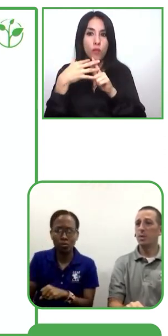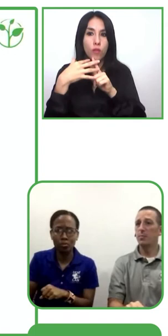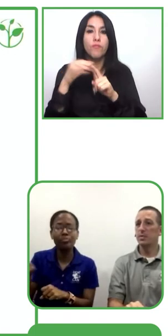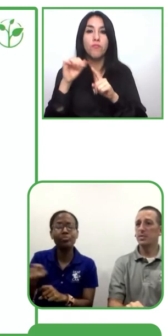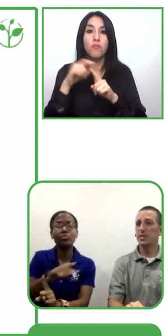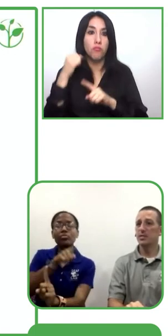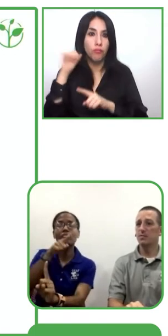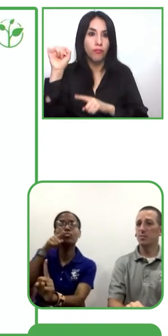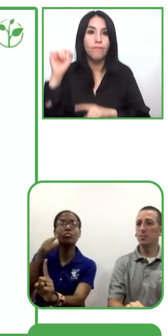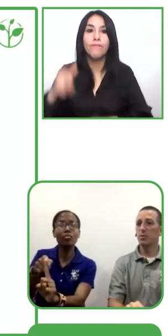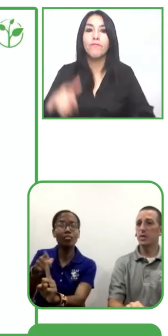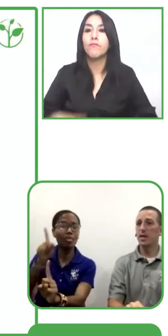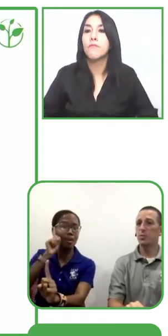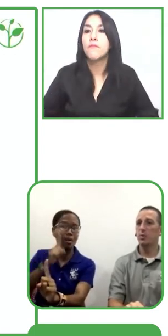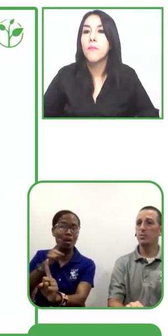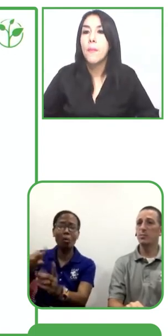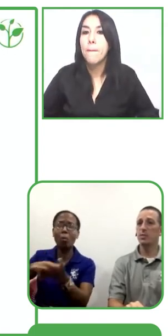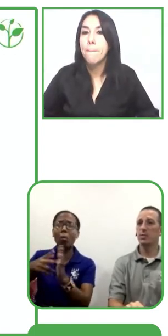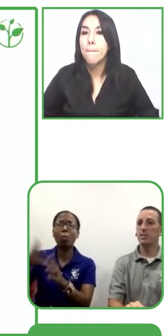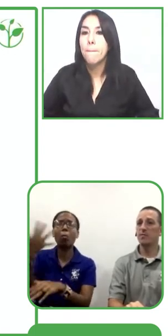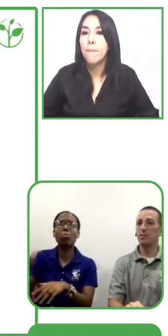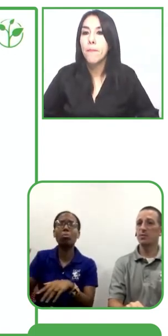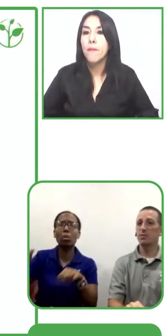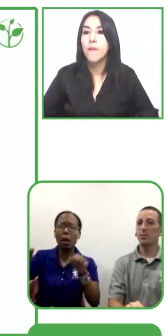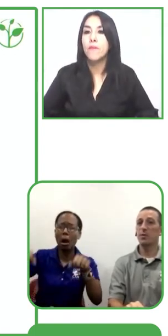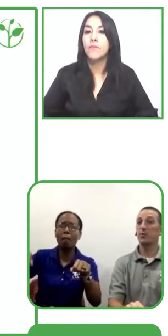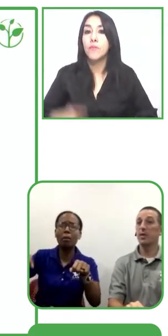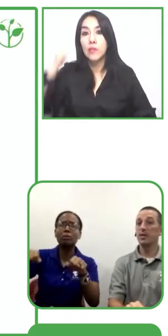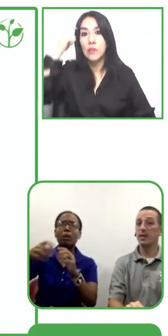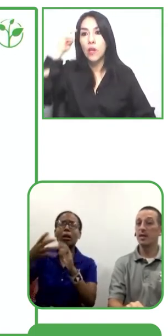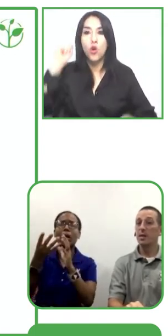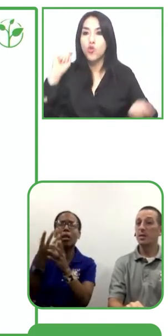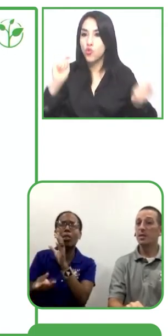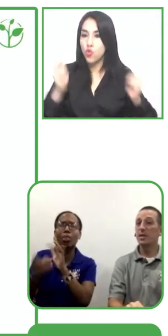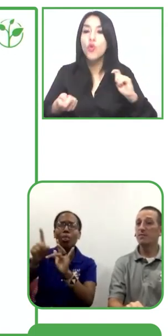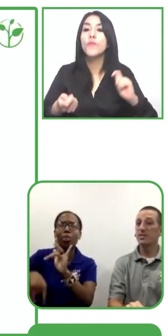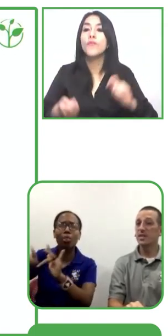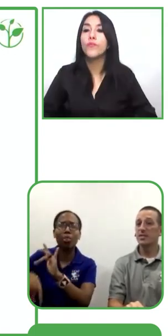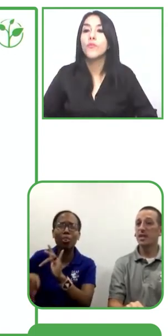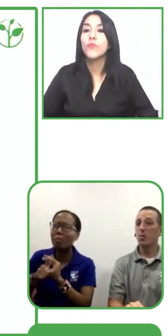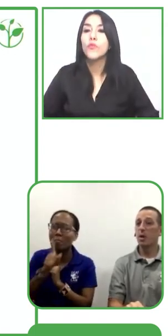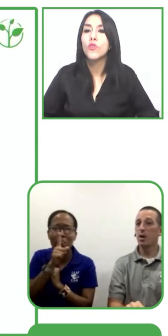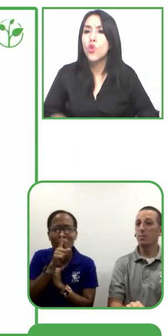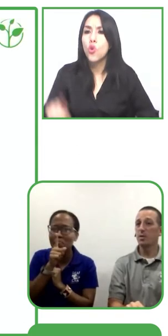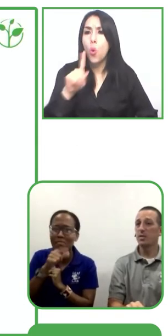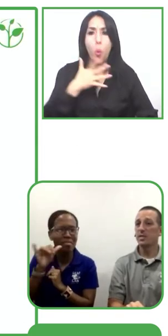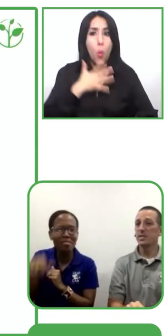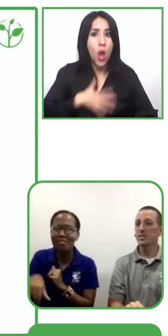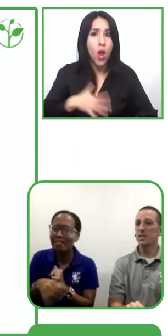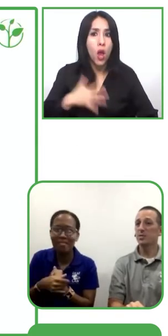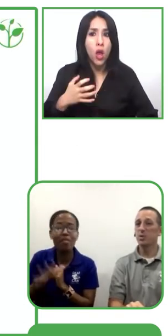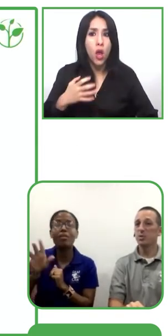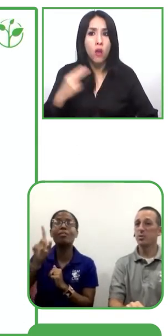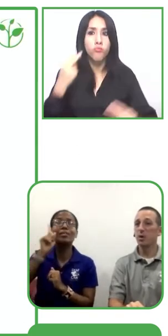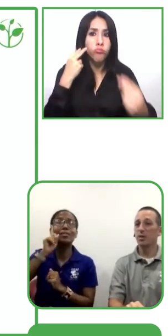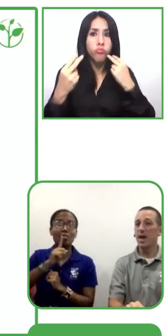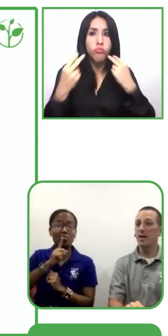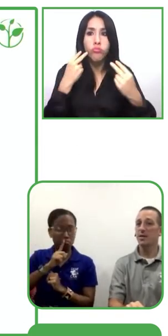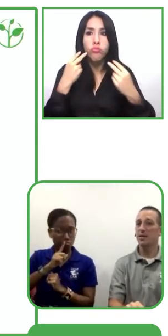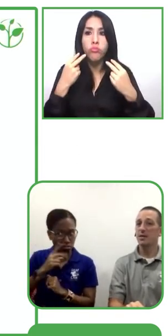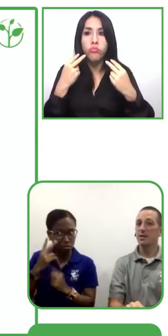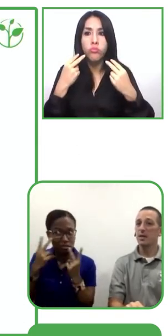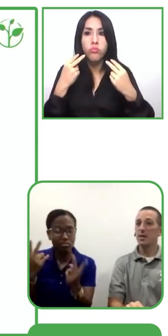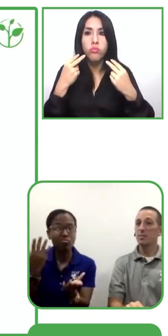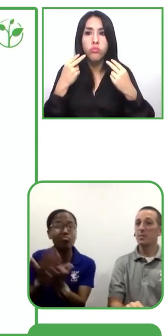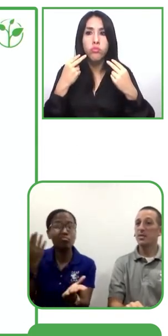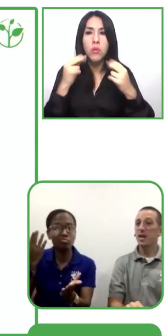people can do anything. Being deaf does not take away our abilities. It does not contribute to our lack. Being deaf allows us to be better